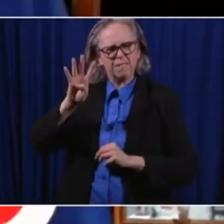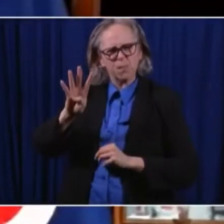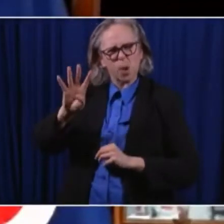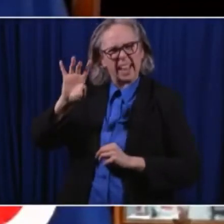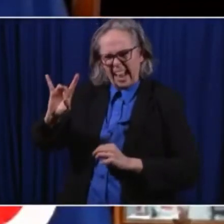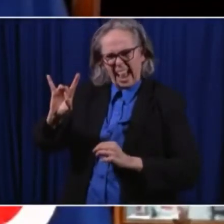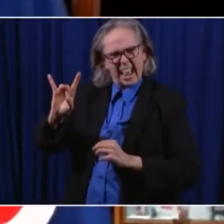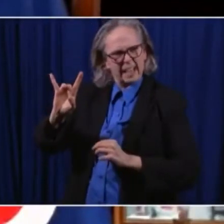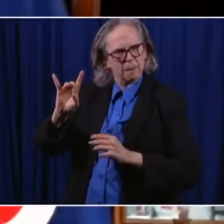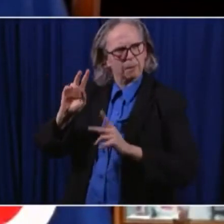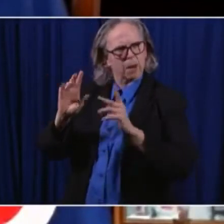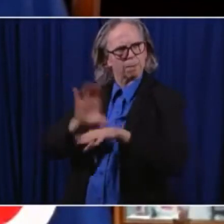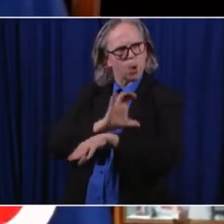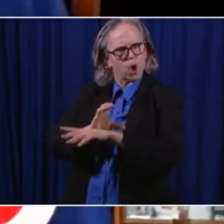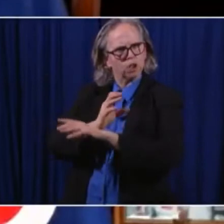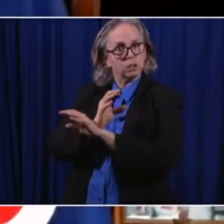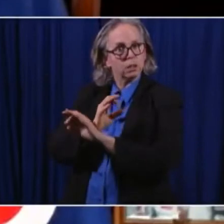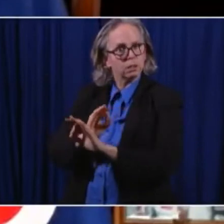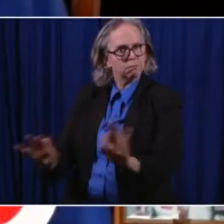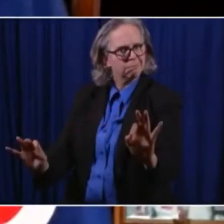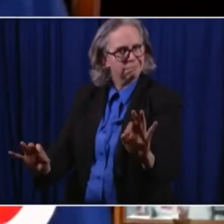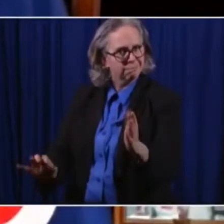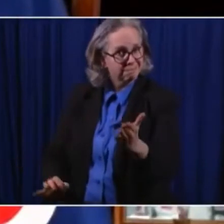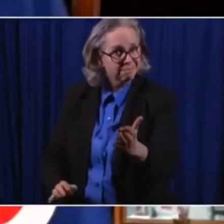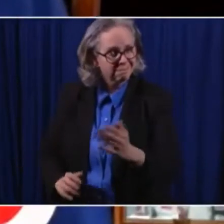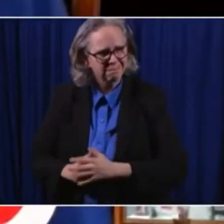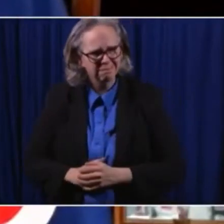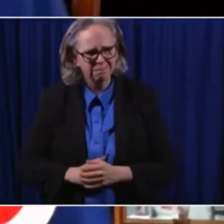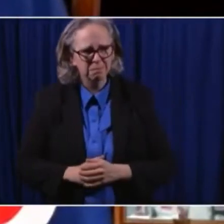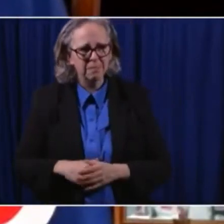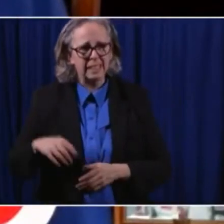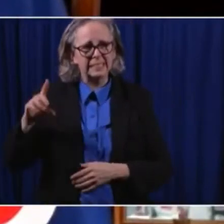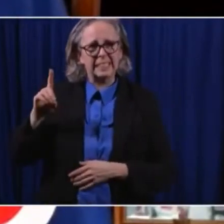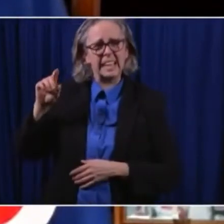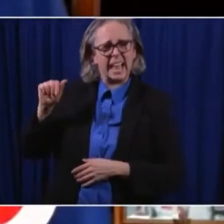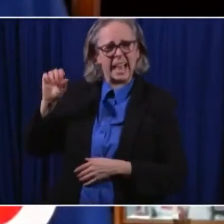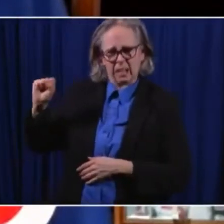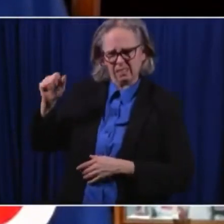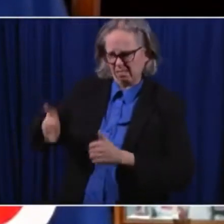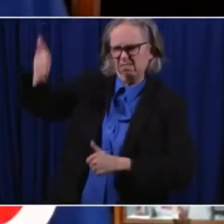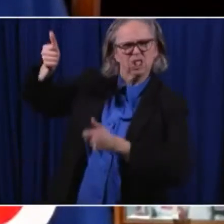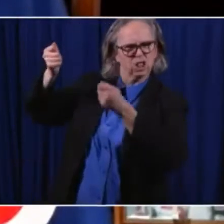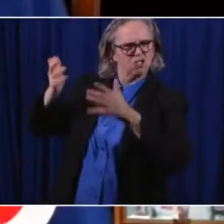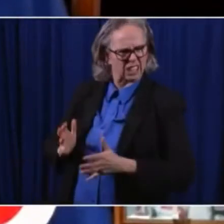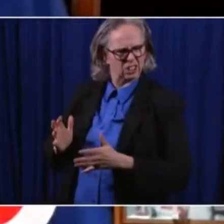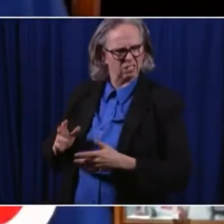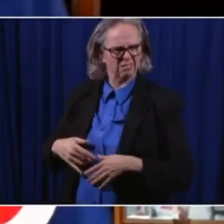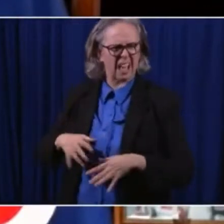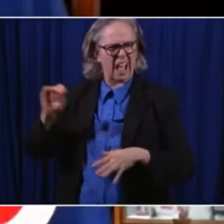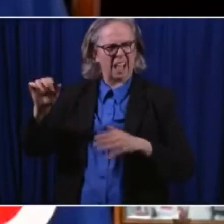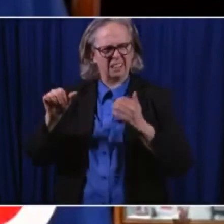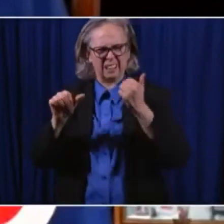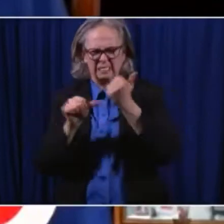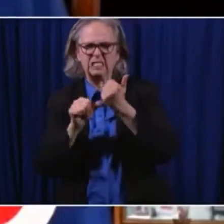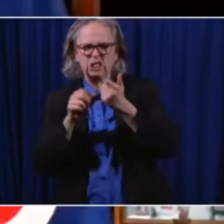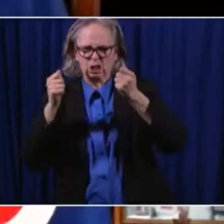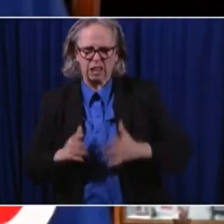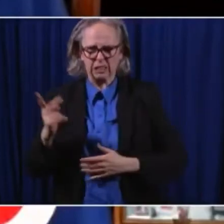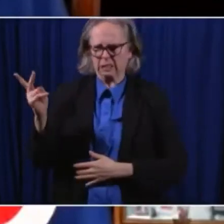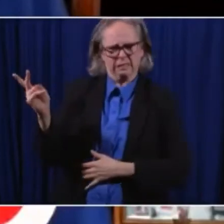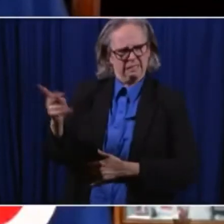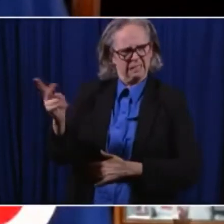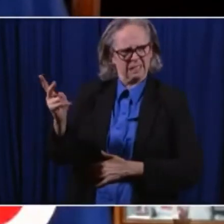joined with DAS Director Dan Schroeder and the Executive Director Brian Mock from PCs for People. They're